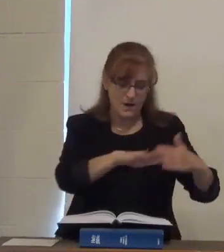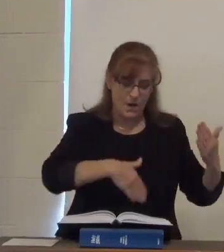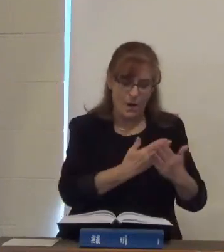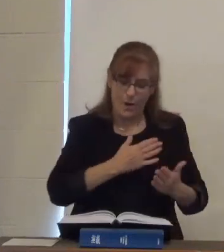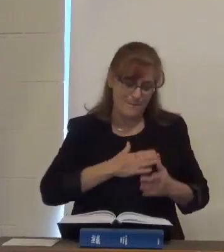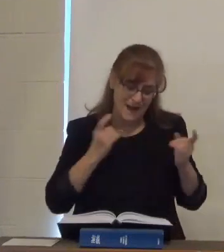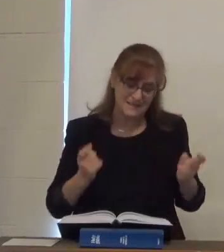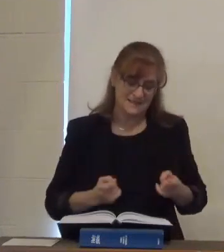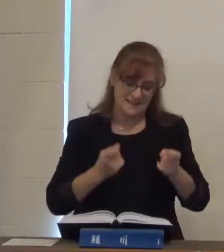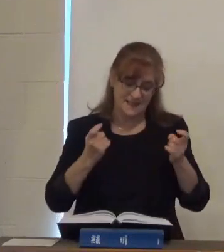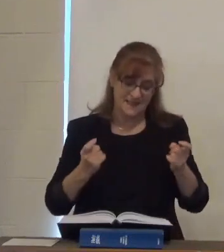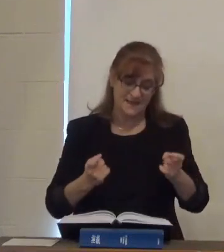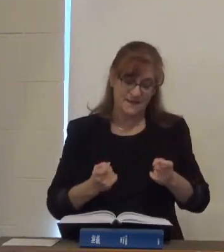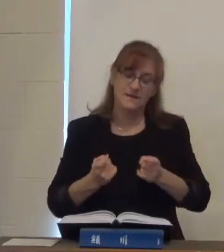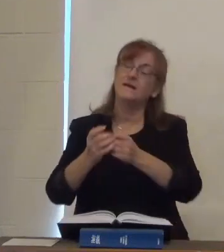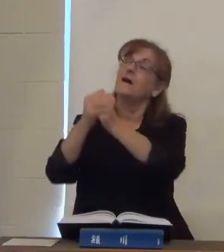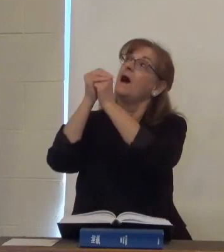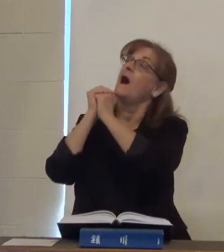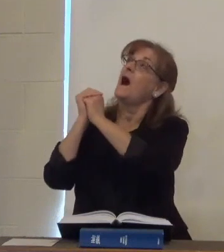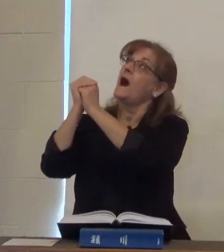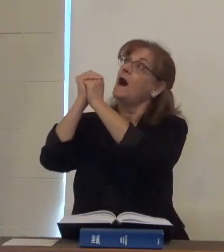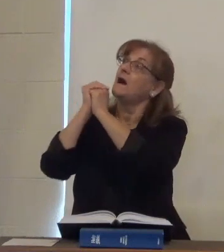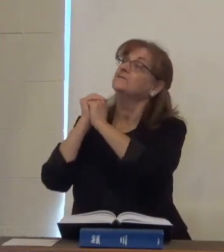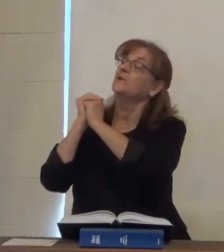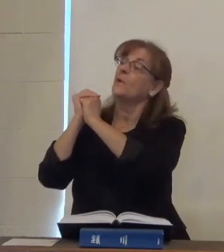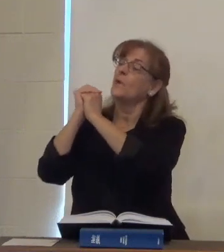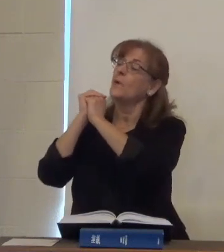abhorring all my sin,